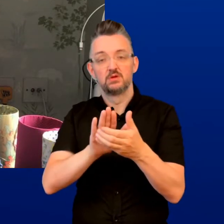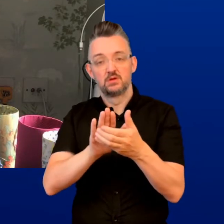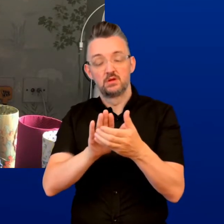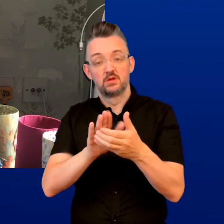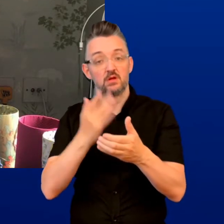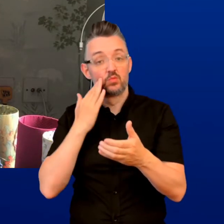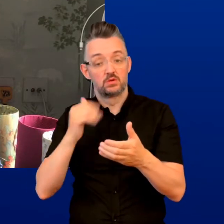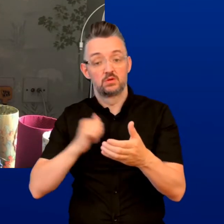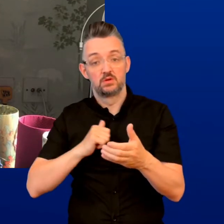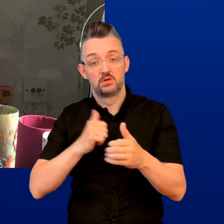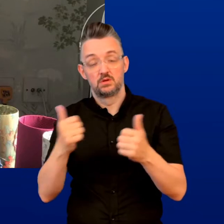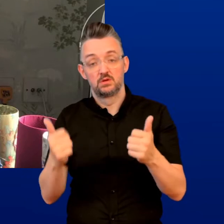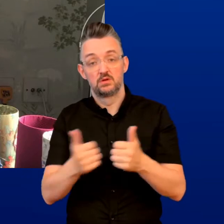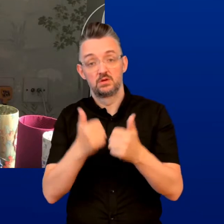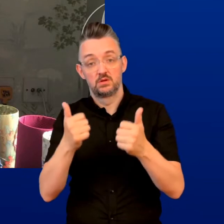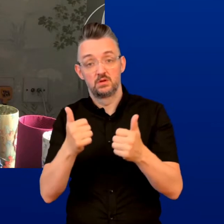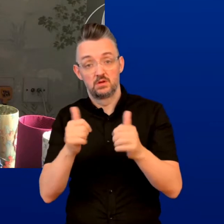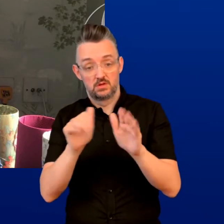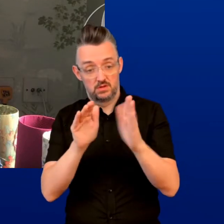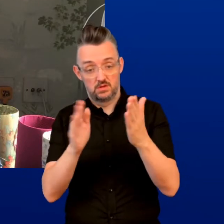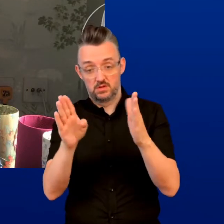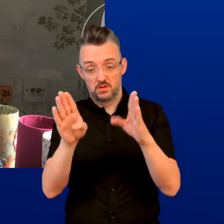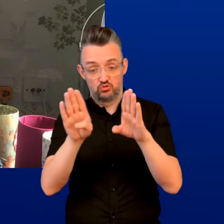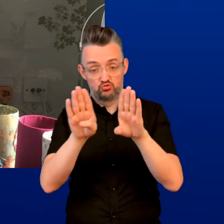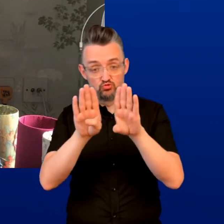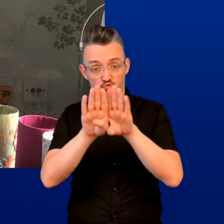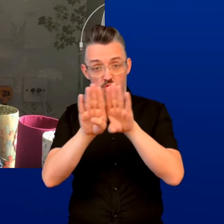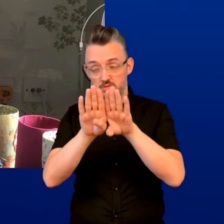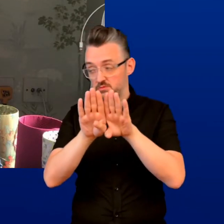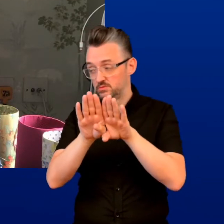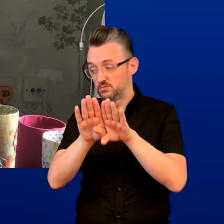Then when you're coming to where you're joining it,